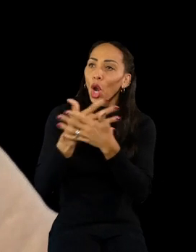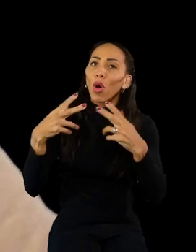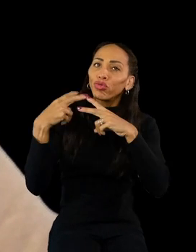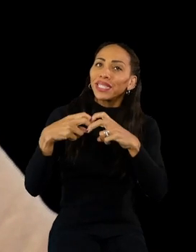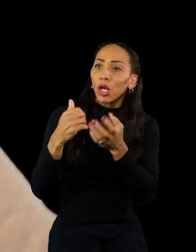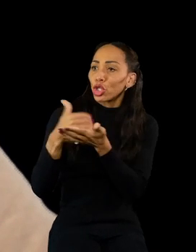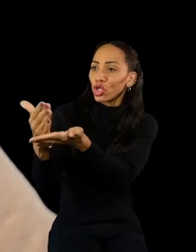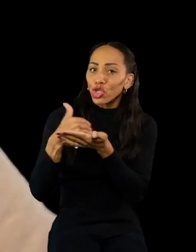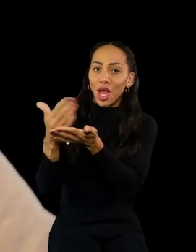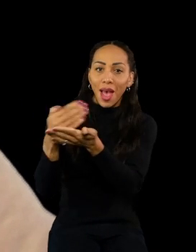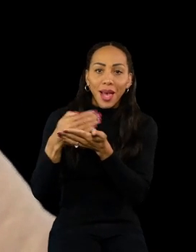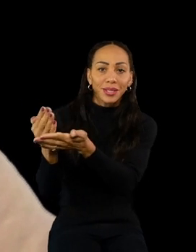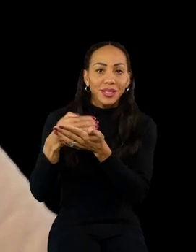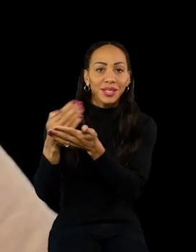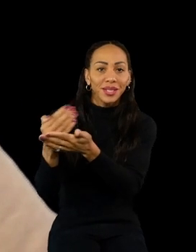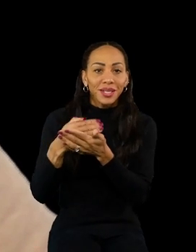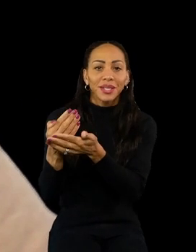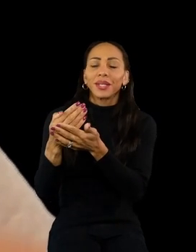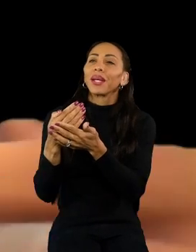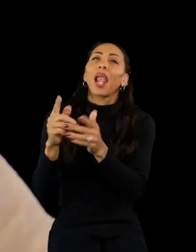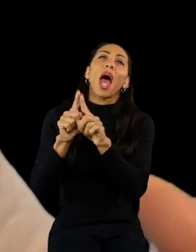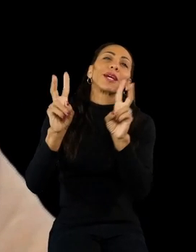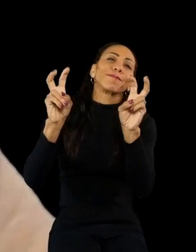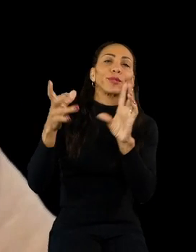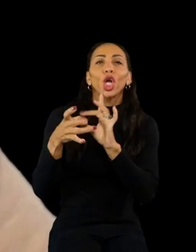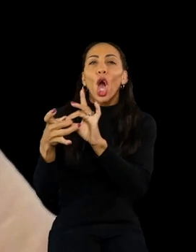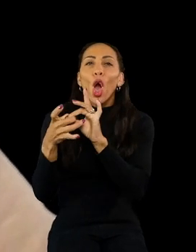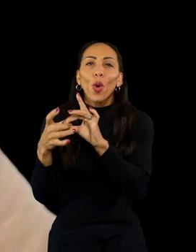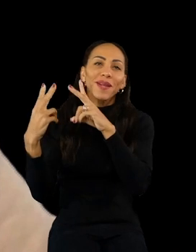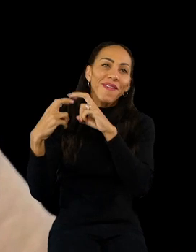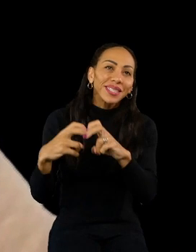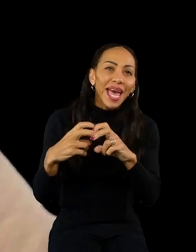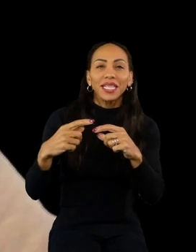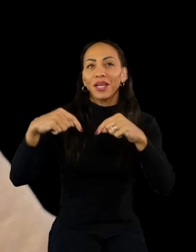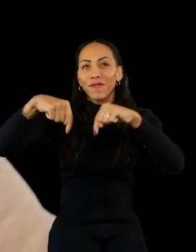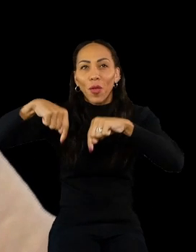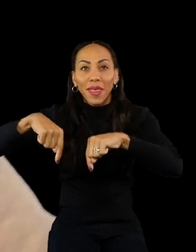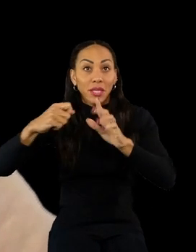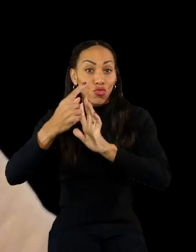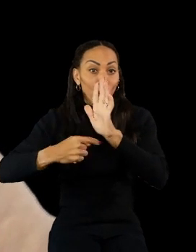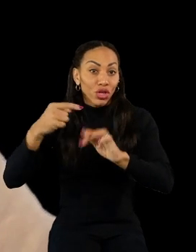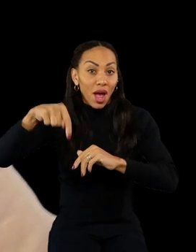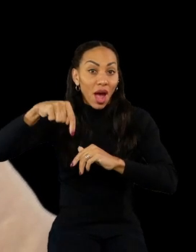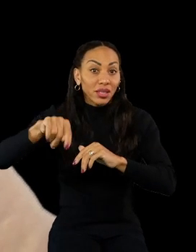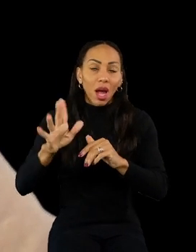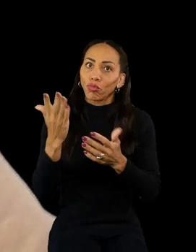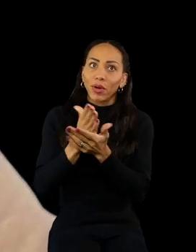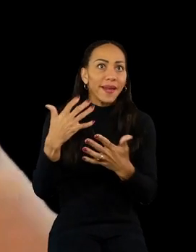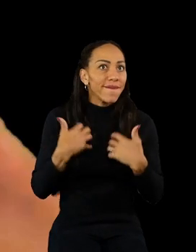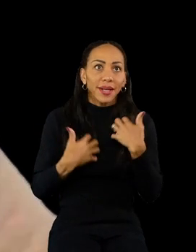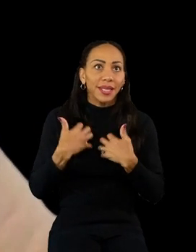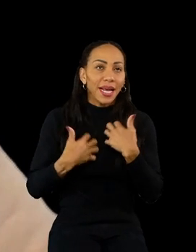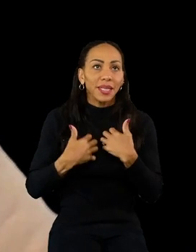friends and shared a lot of research. And so I'm co-investigator with Paul on this project, and